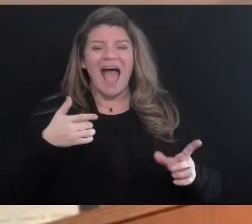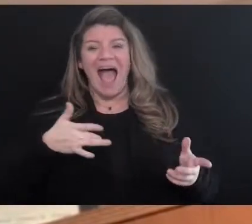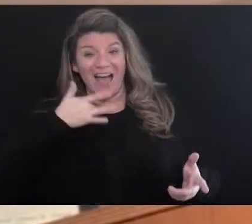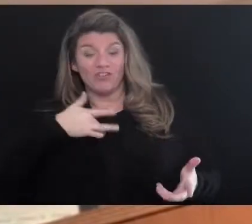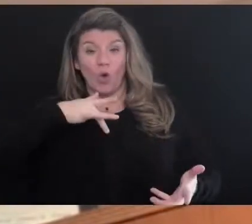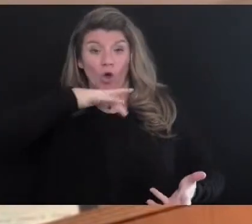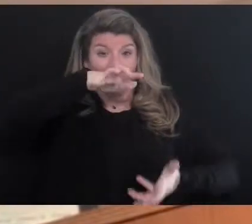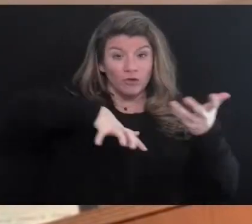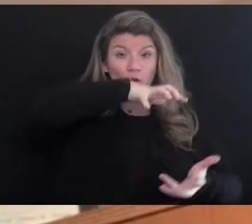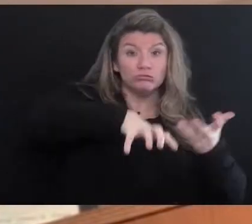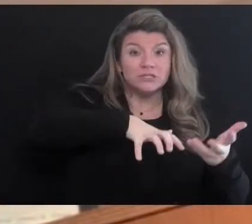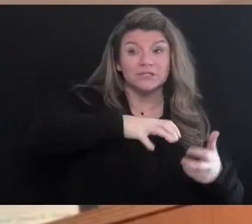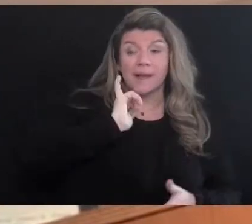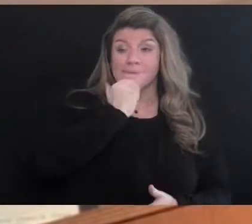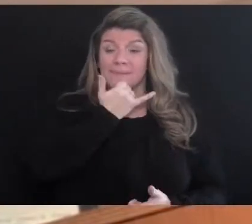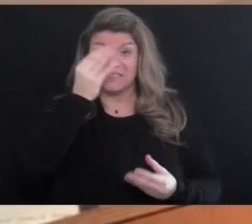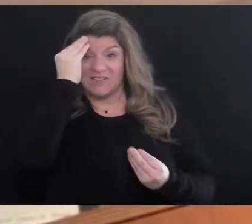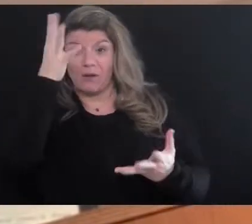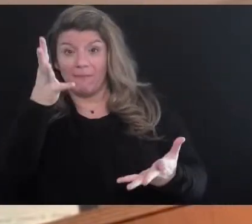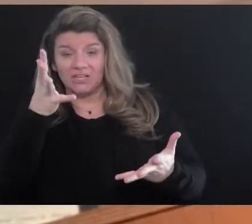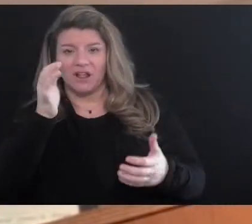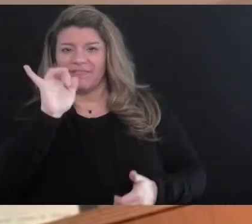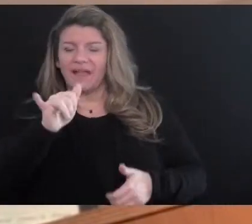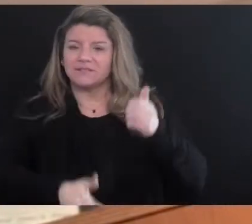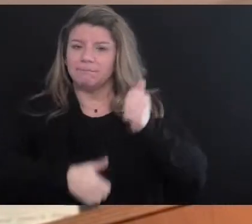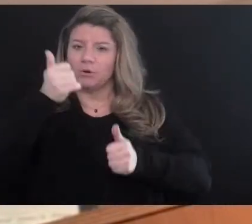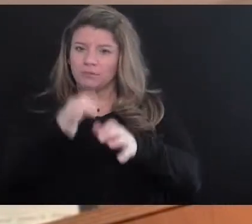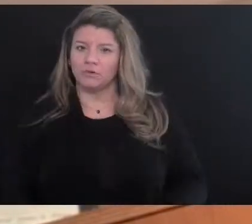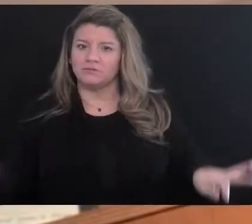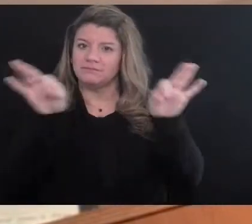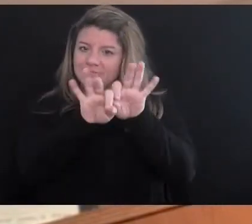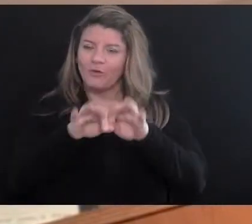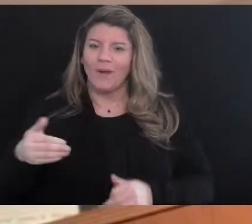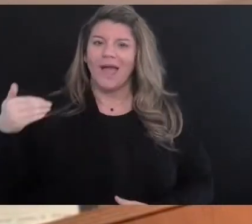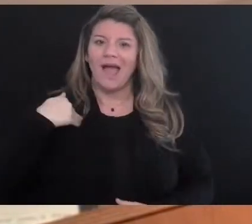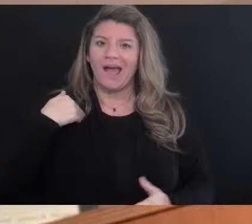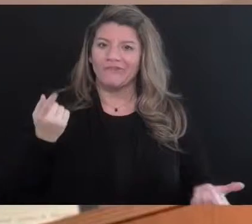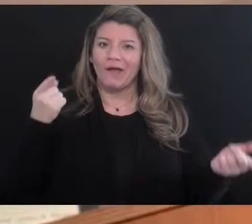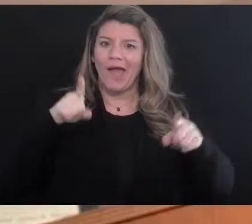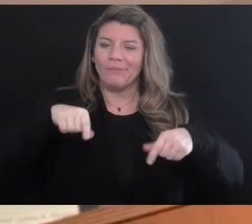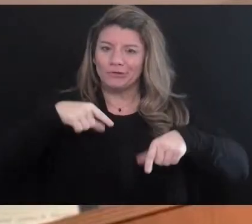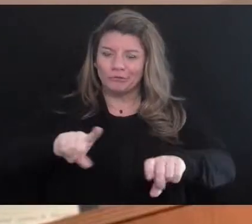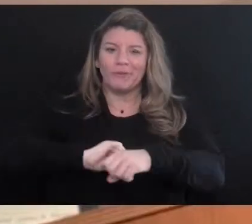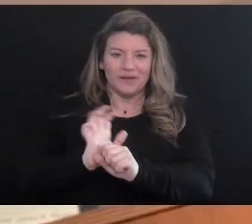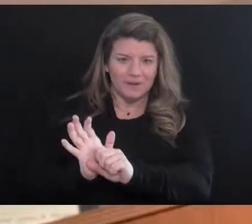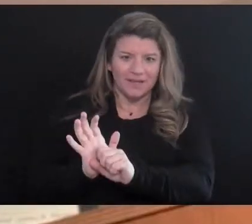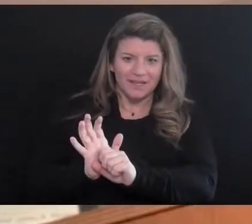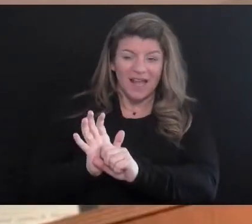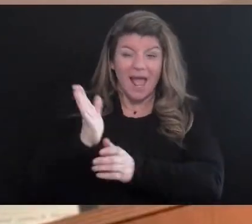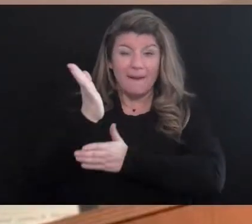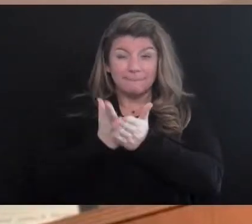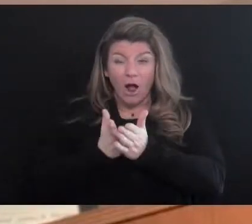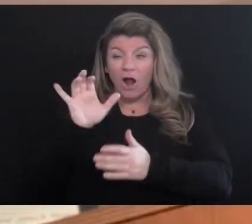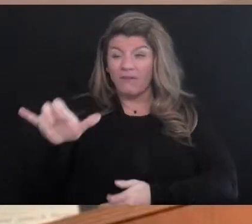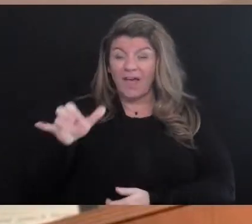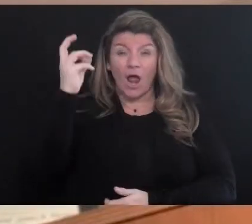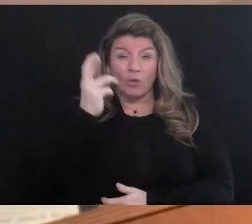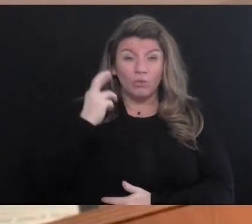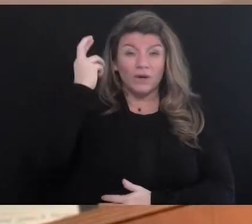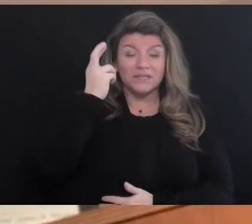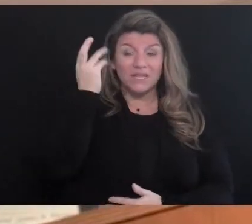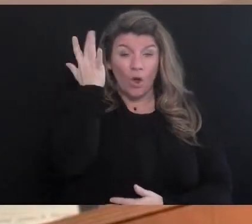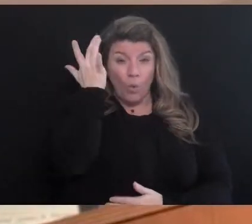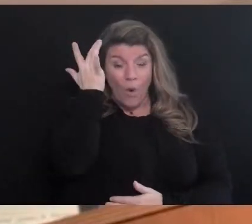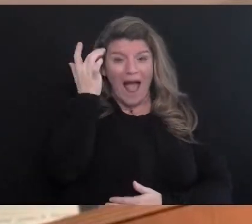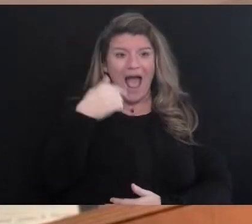and misinformation are the biggest enemy that we have in this pandemic, and part of the reason that we